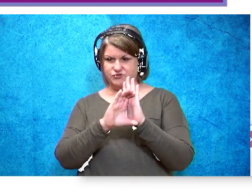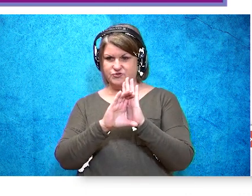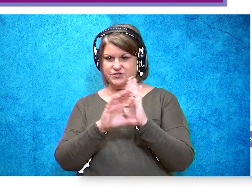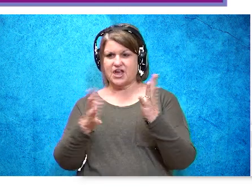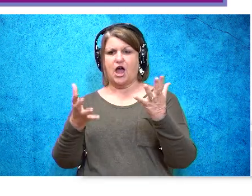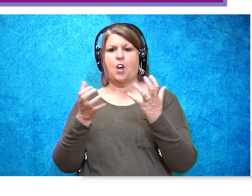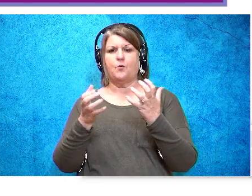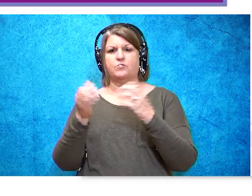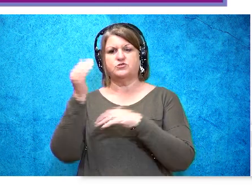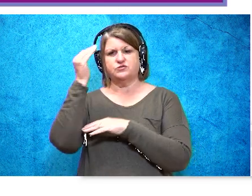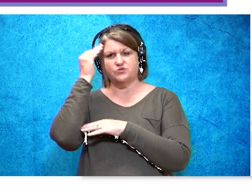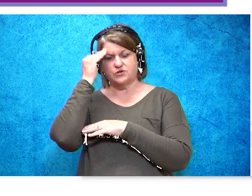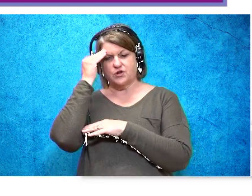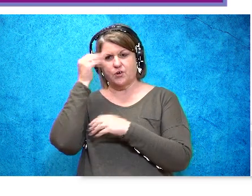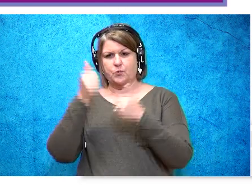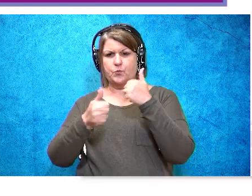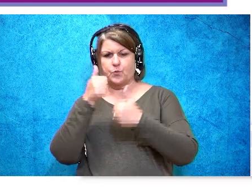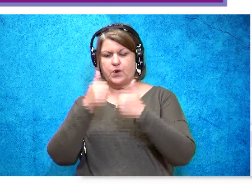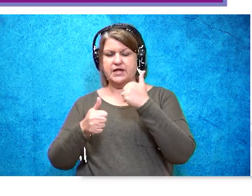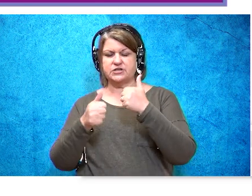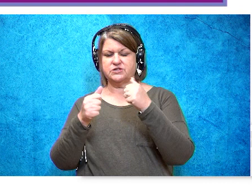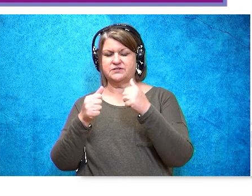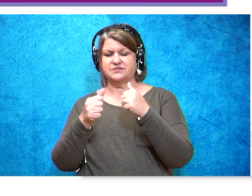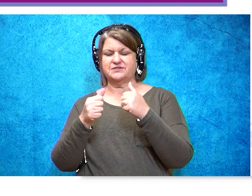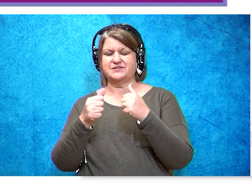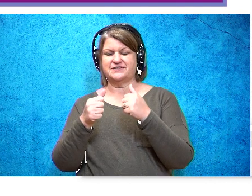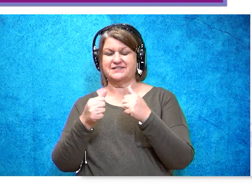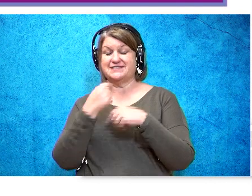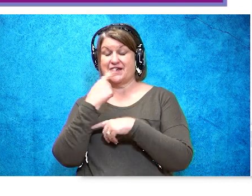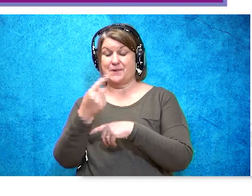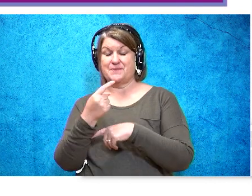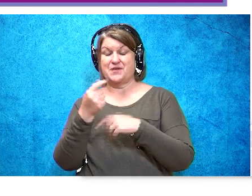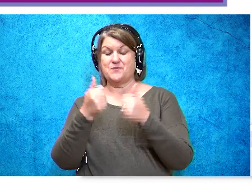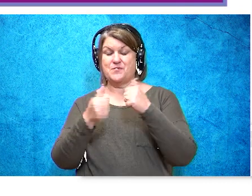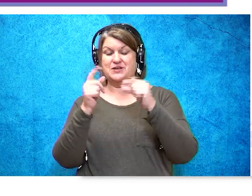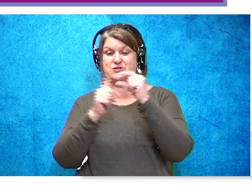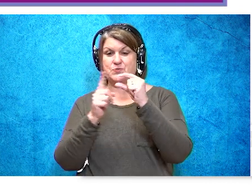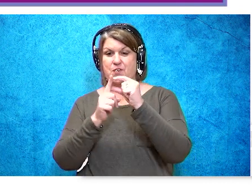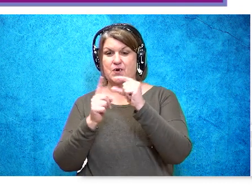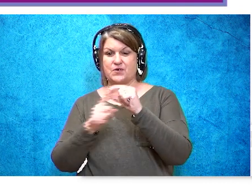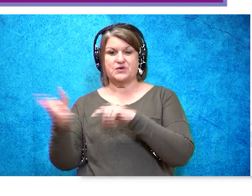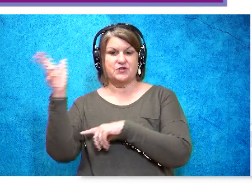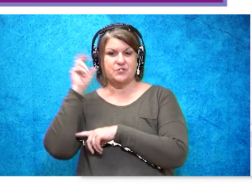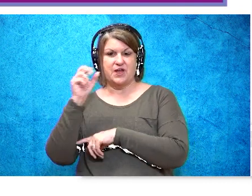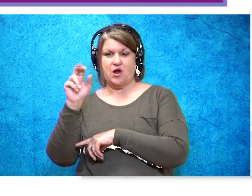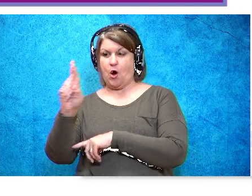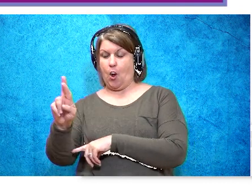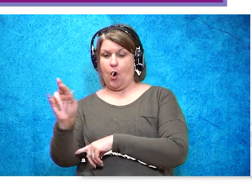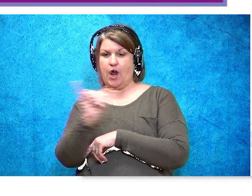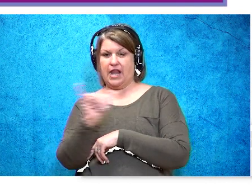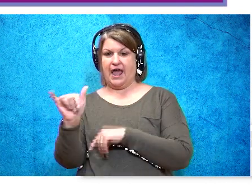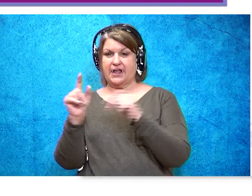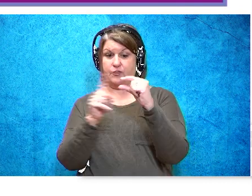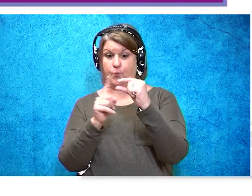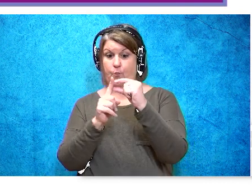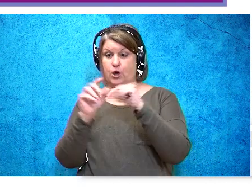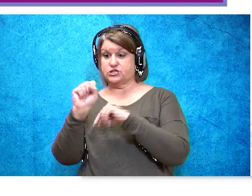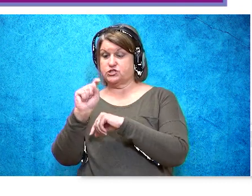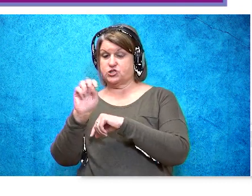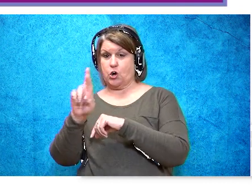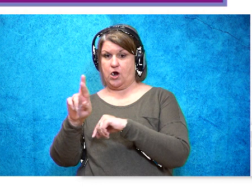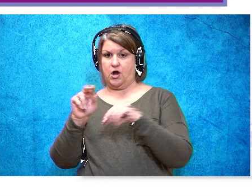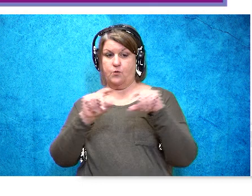me which word do you hear R like in star. Let's look at the first one. We have